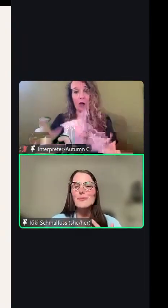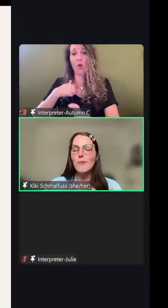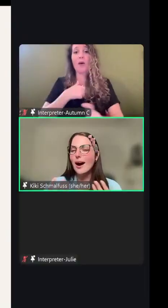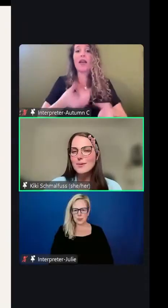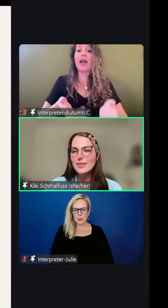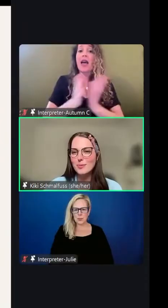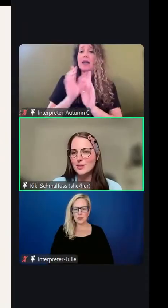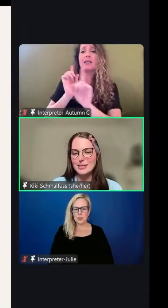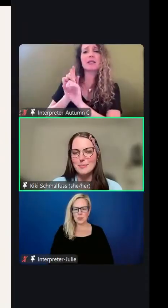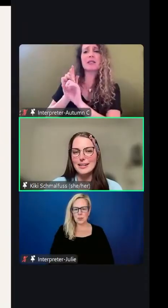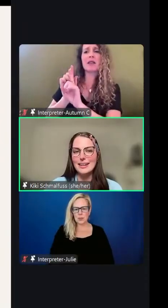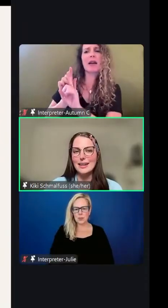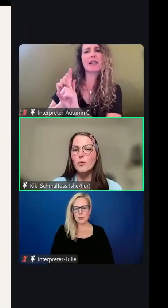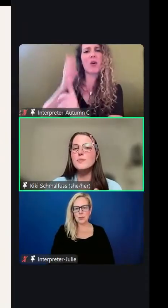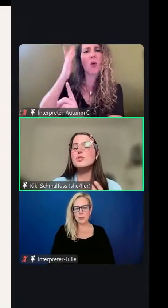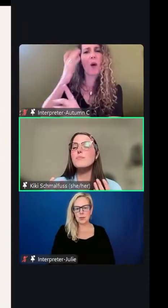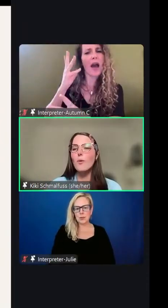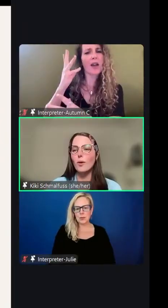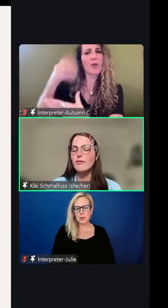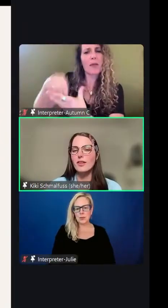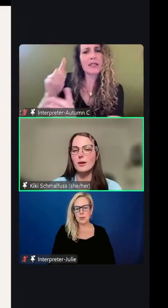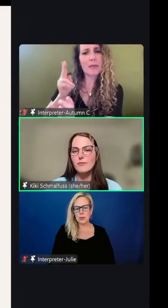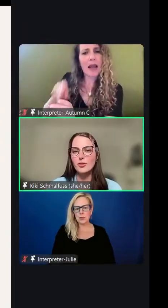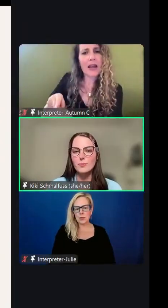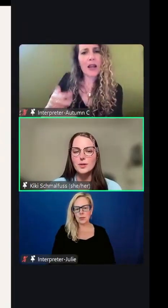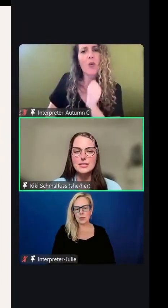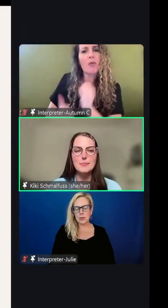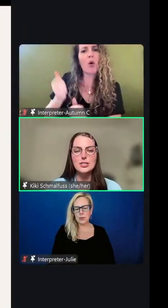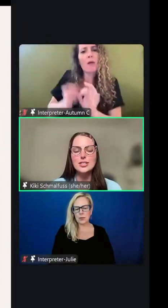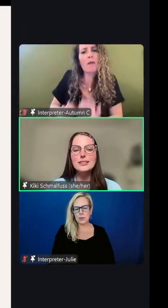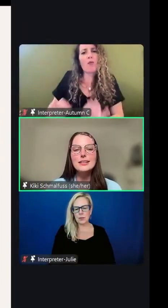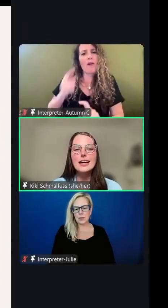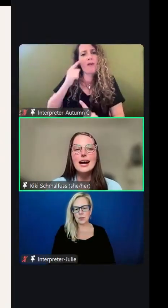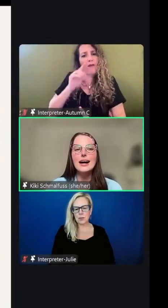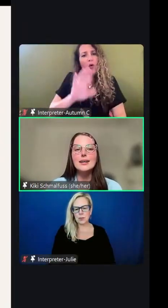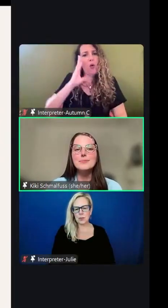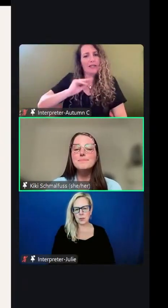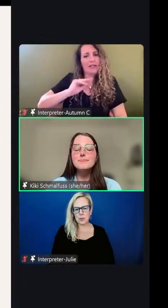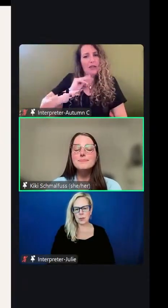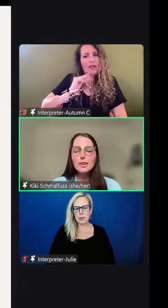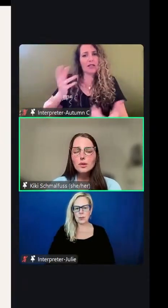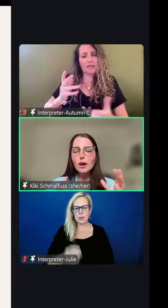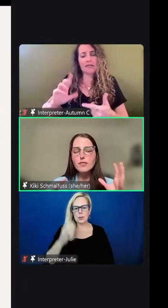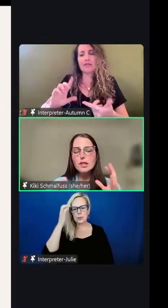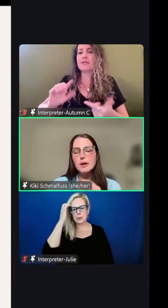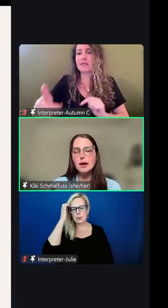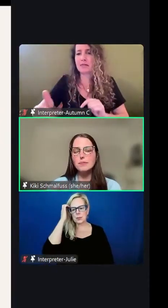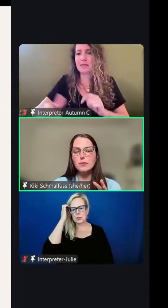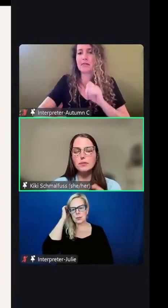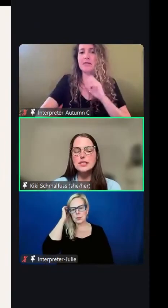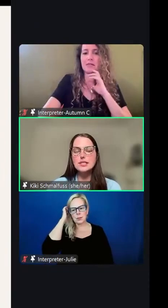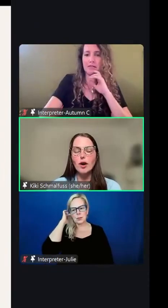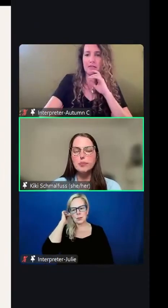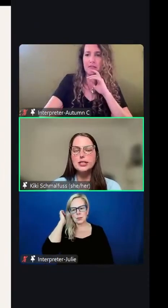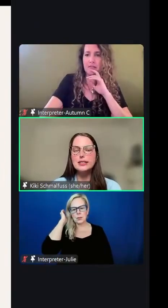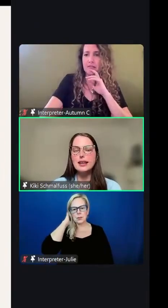mentees why were they participating and what was most important for them for their participation. We offered them a list of options, and